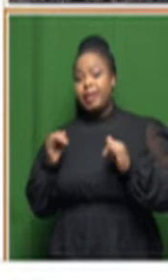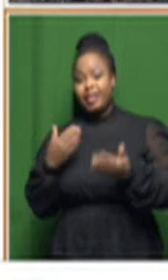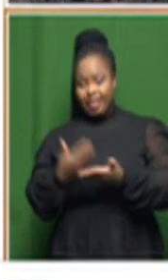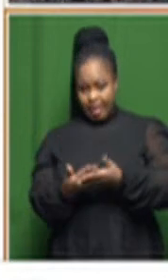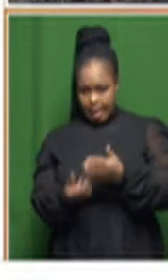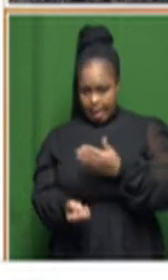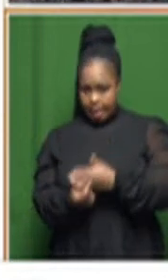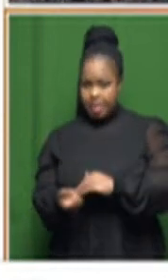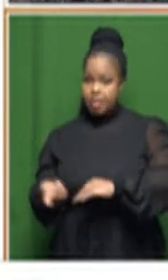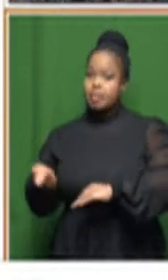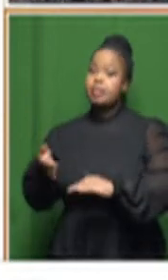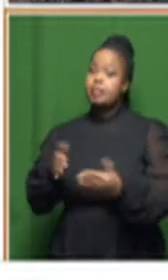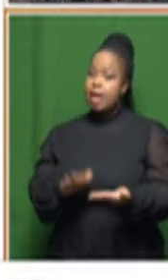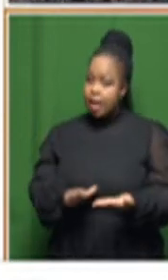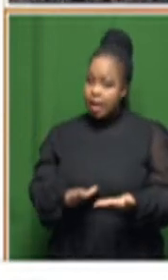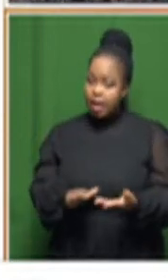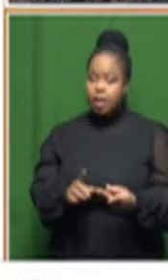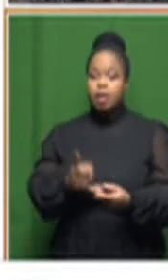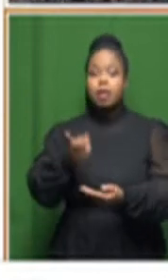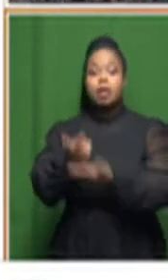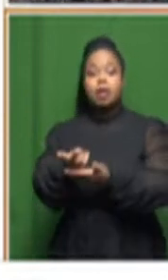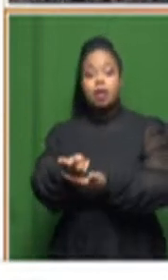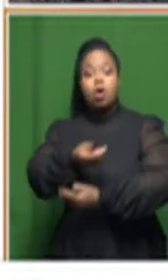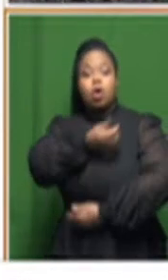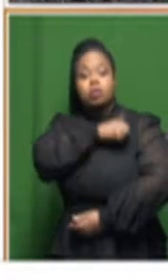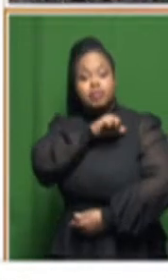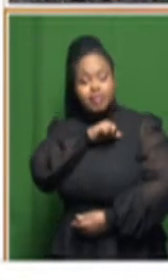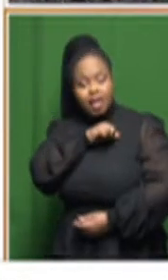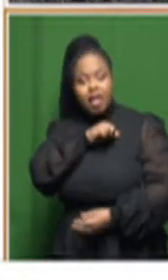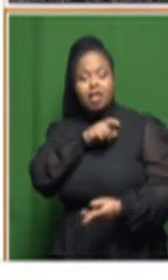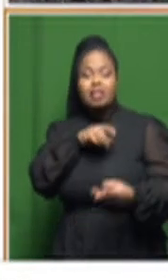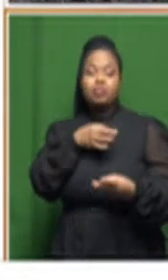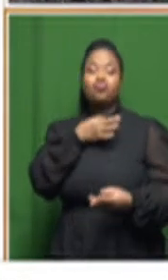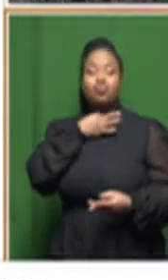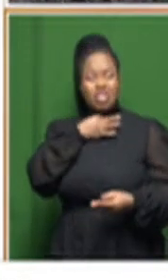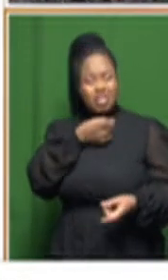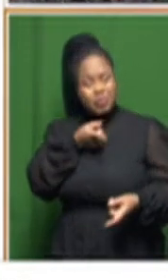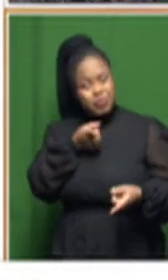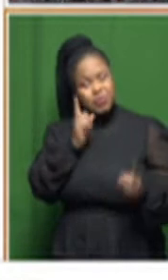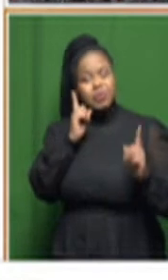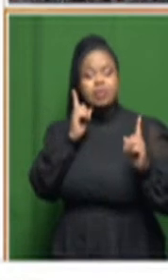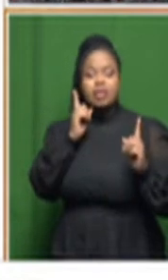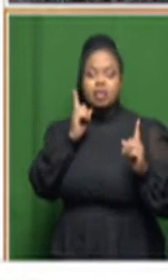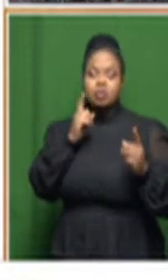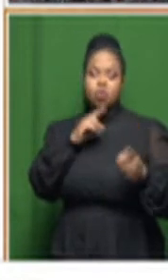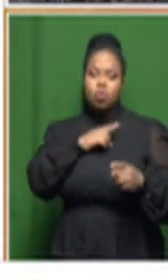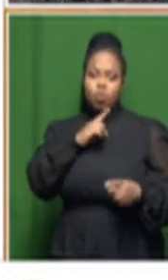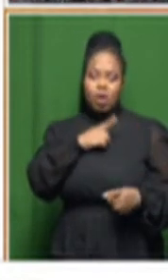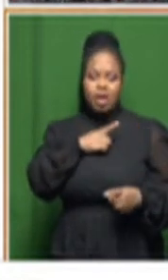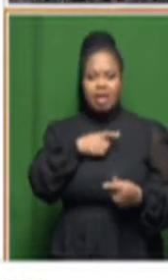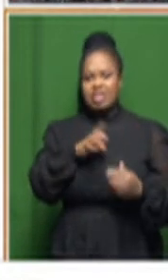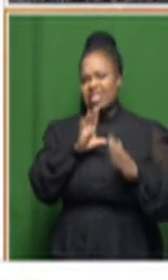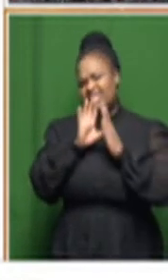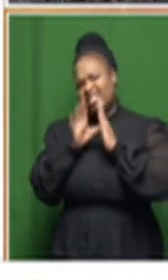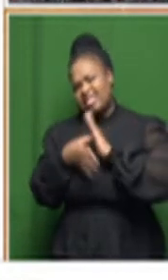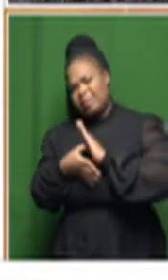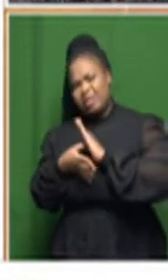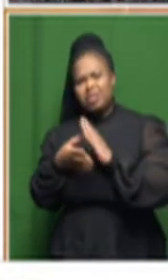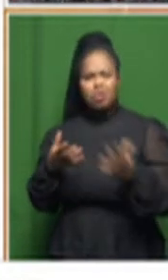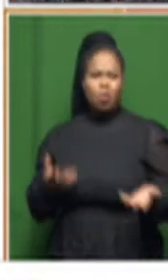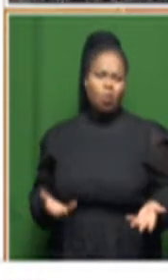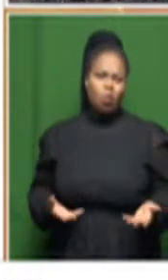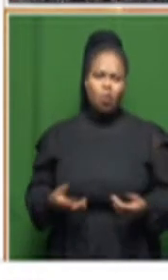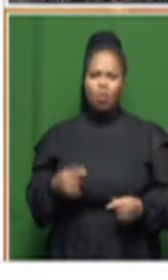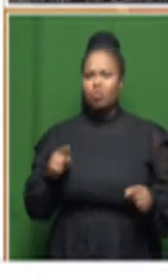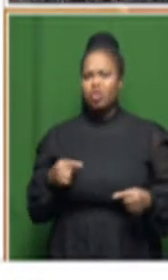death, hospitalization. It's life-threatening. They have persistent outcomes, disability or